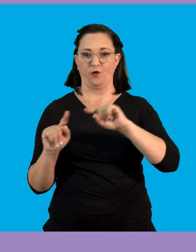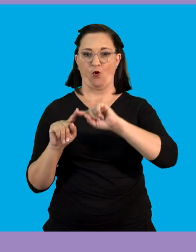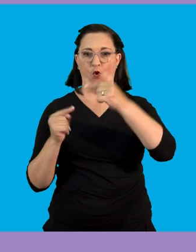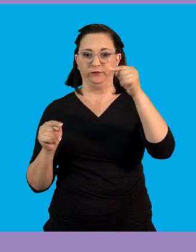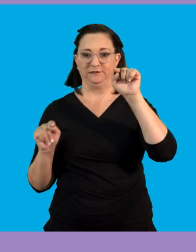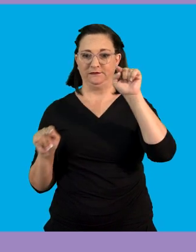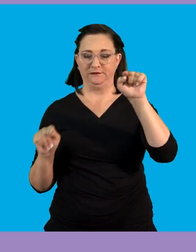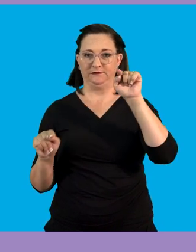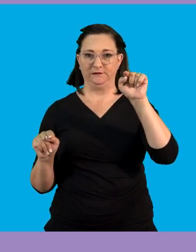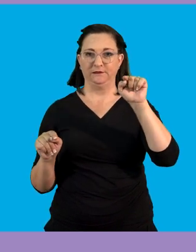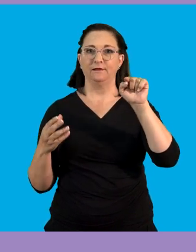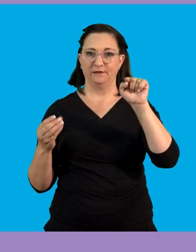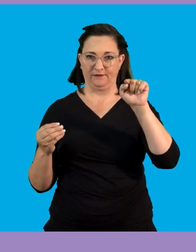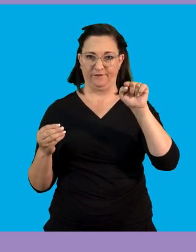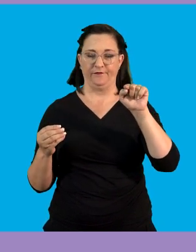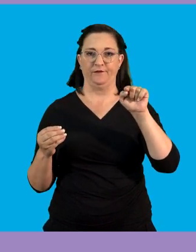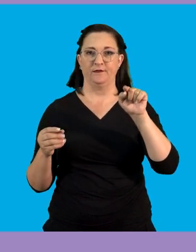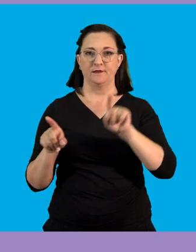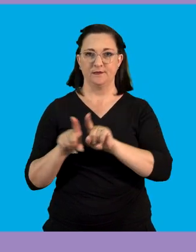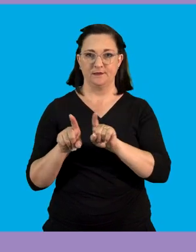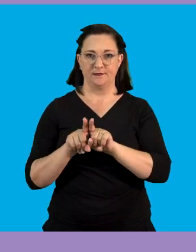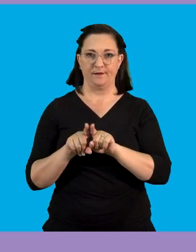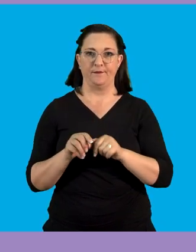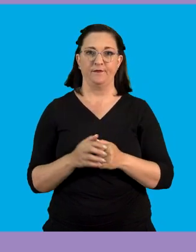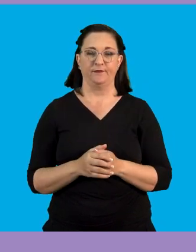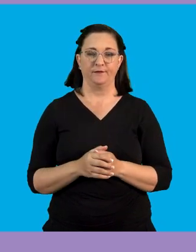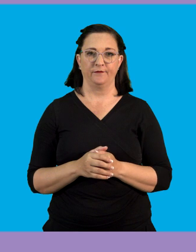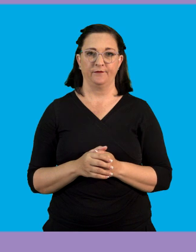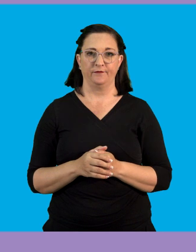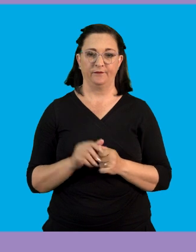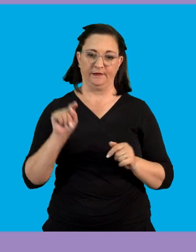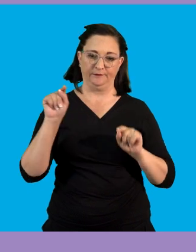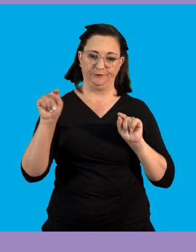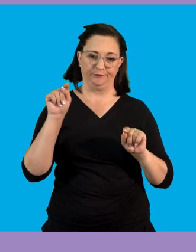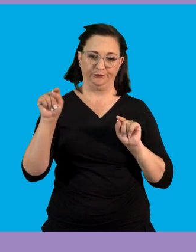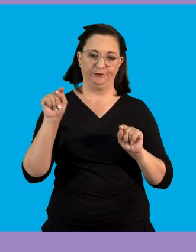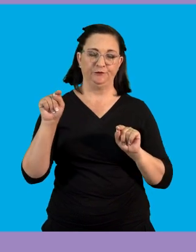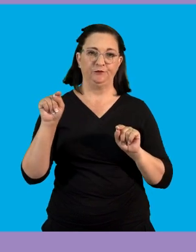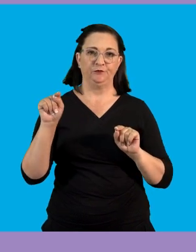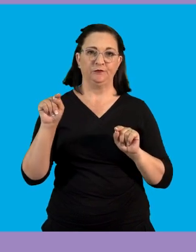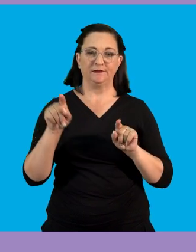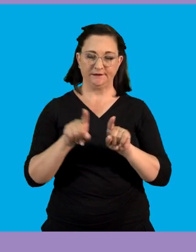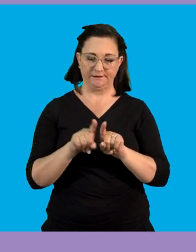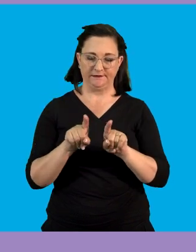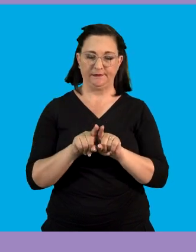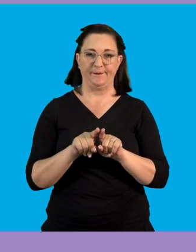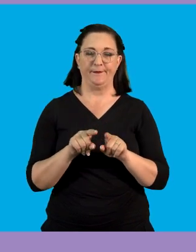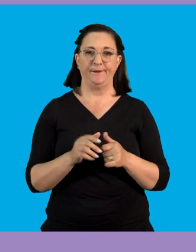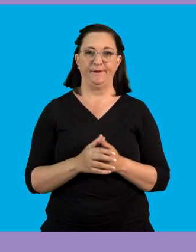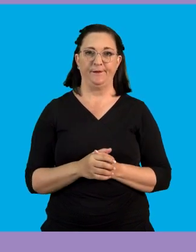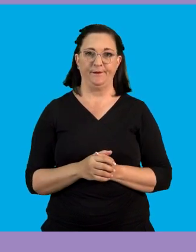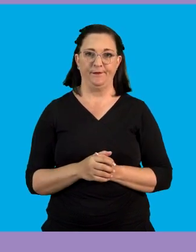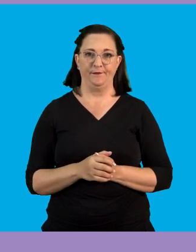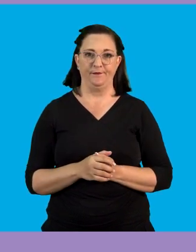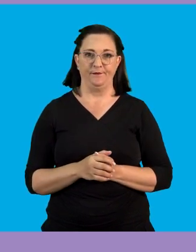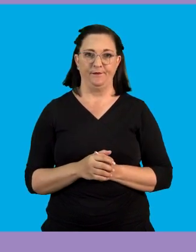that one, and they have the similar marking that makes them equal, and the other two are also forming a